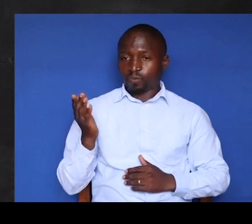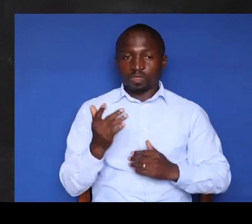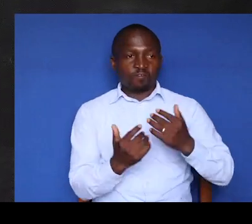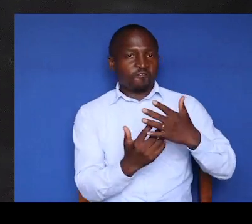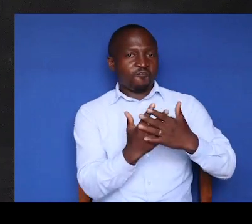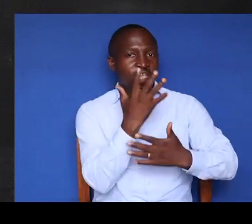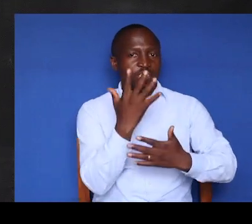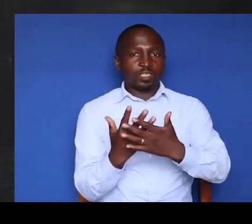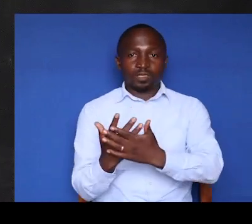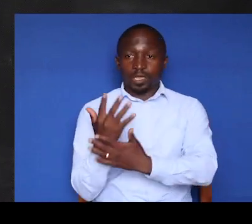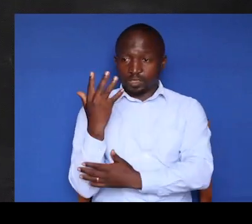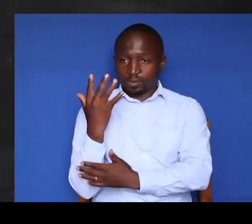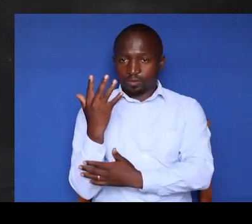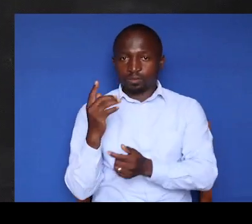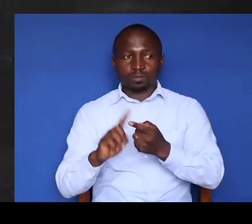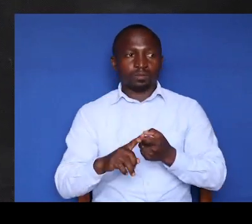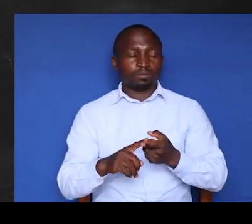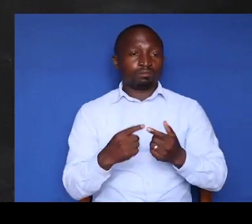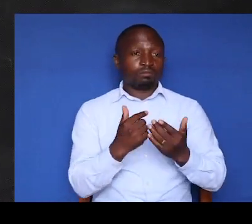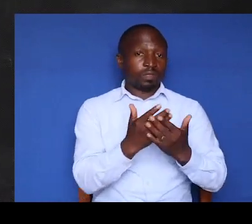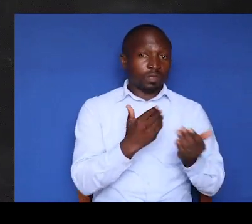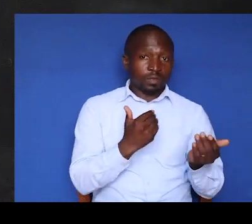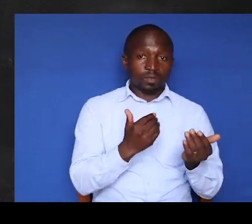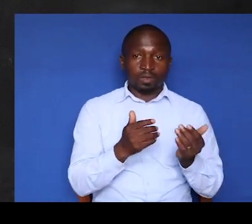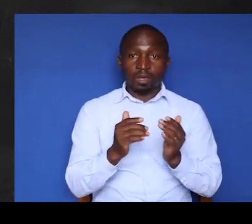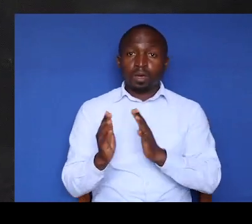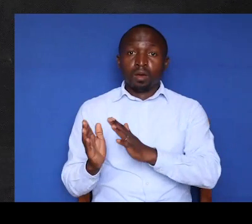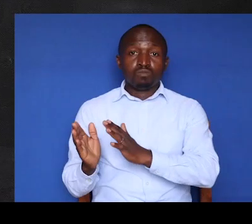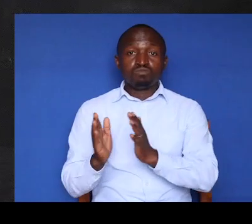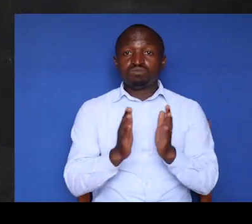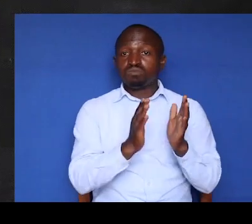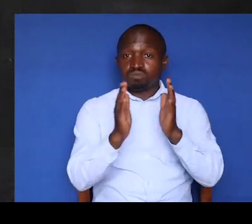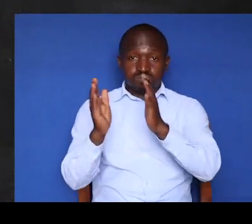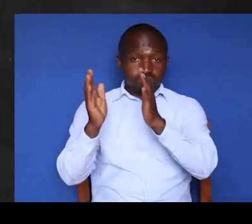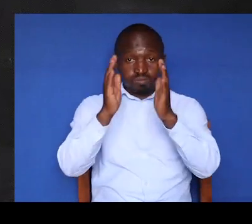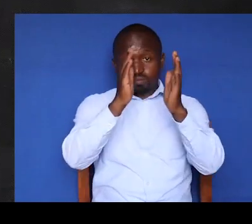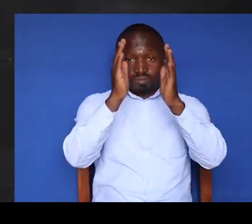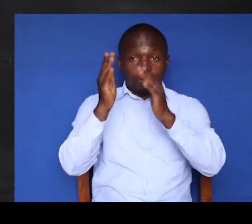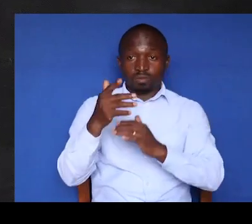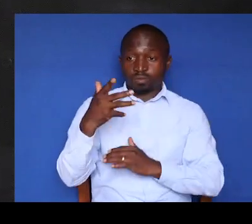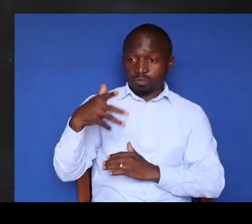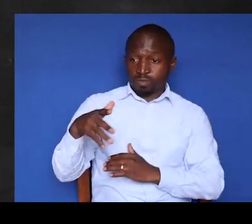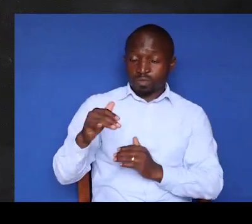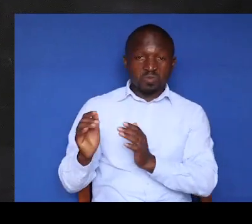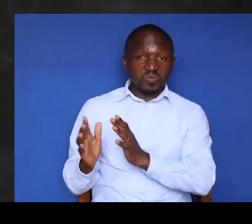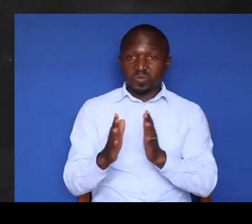vegetation used to make transpiration. Vegetation used to make